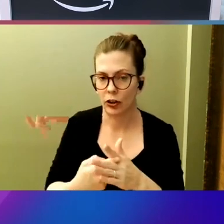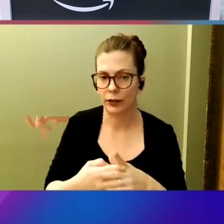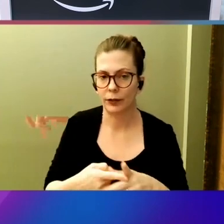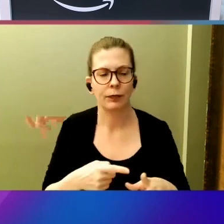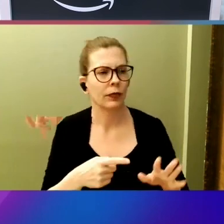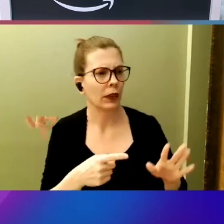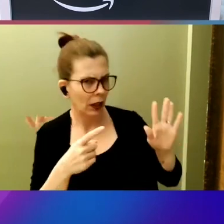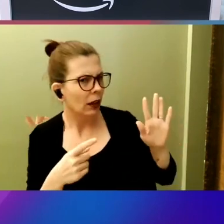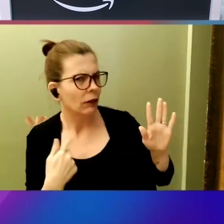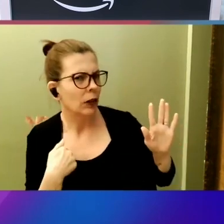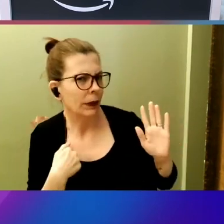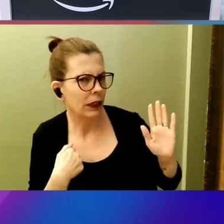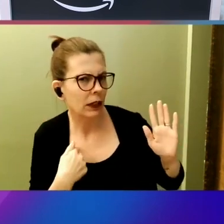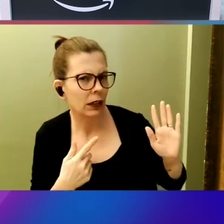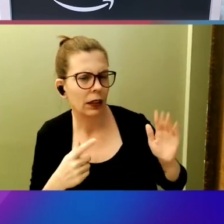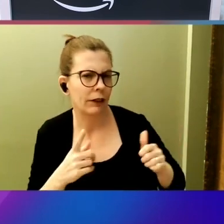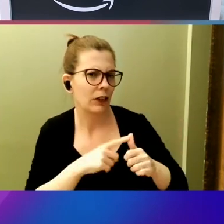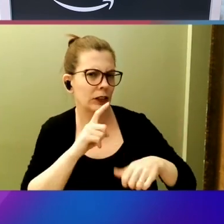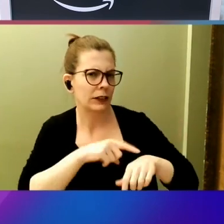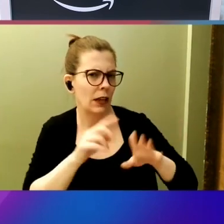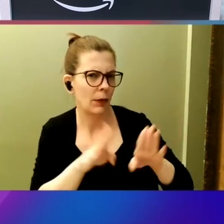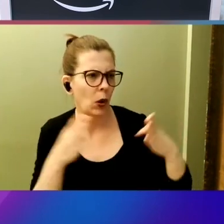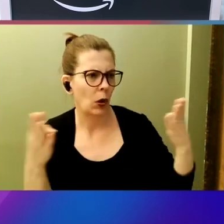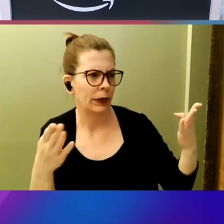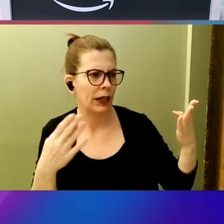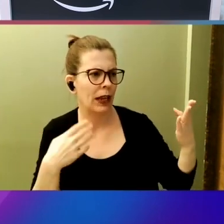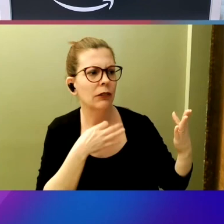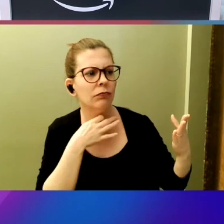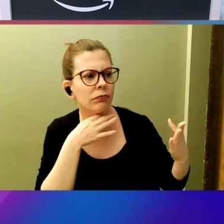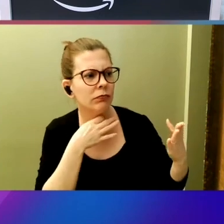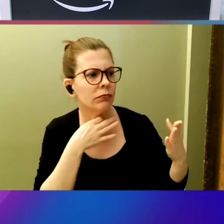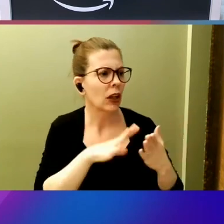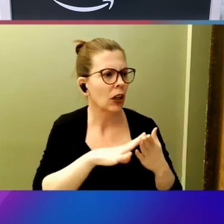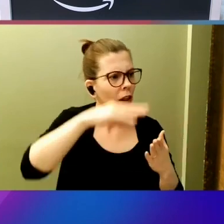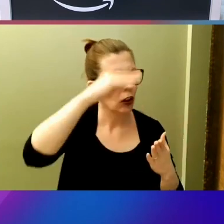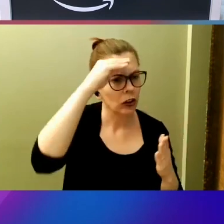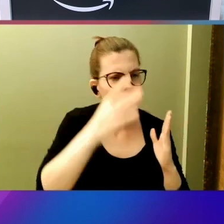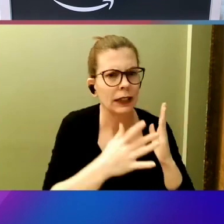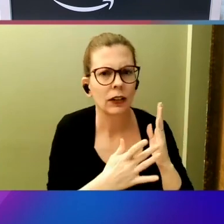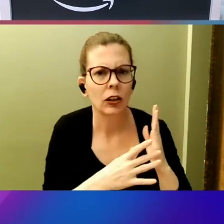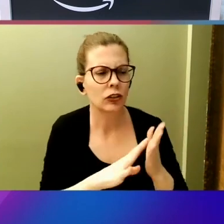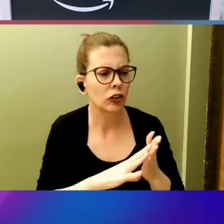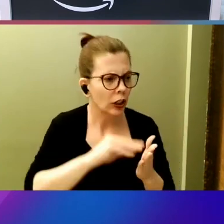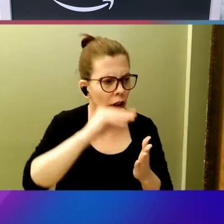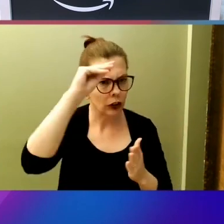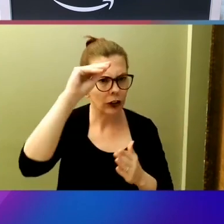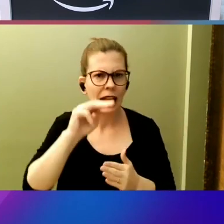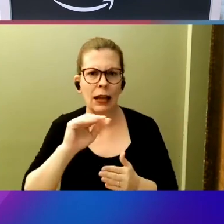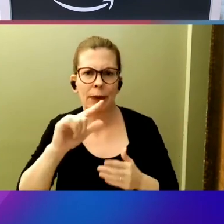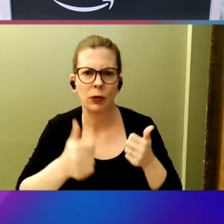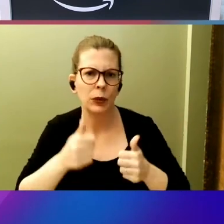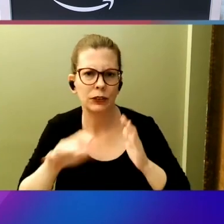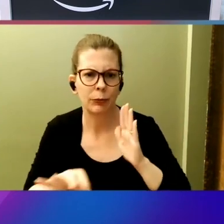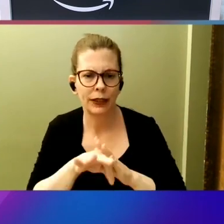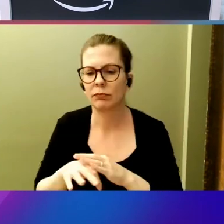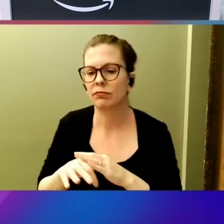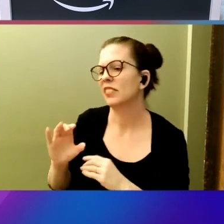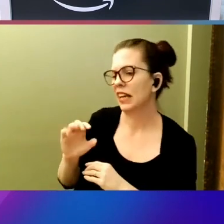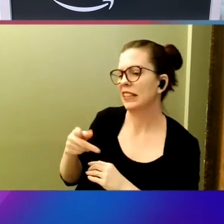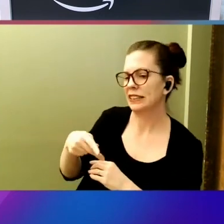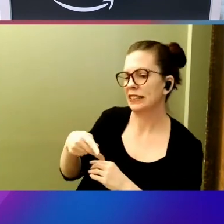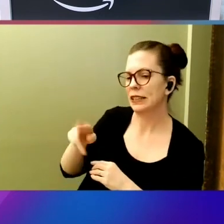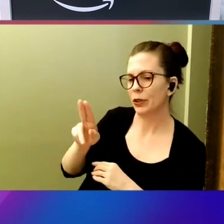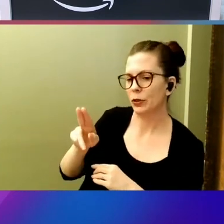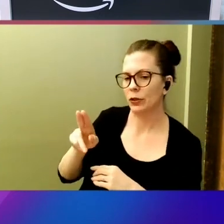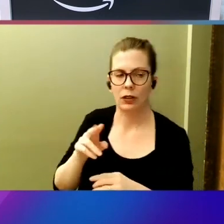first time I'm opening this, I just want to learn about technology, I just want to learn about ML. What do I choose? Choose CPU. I go for CPU, and once I